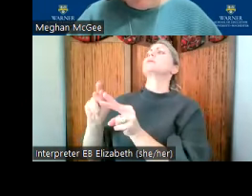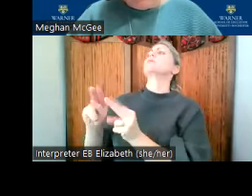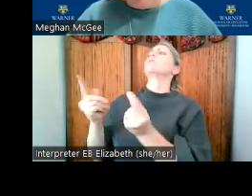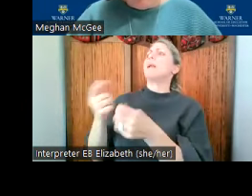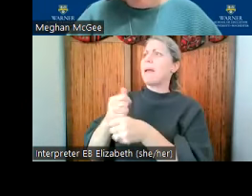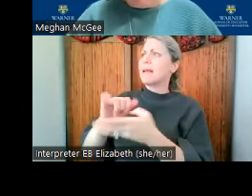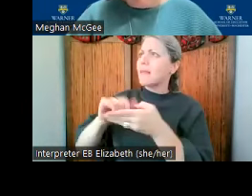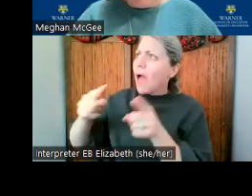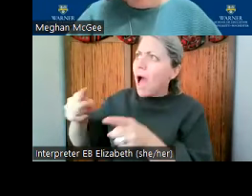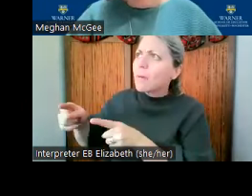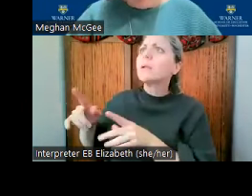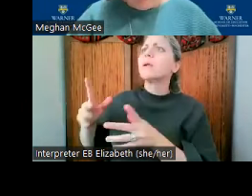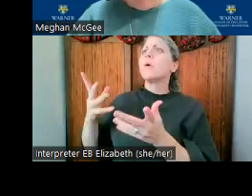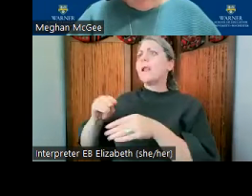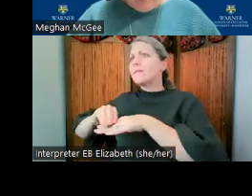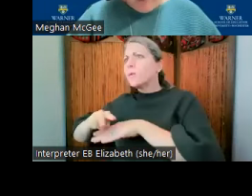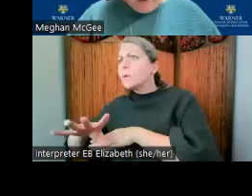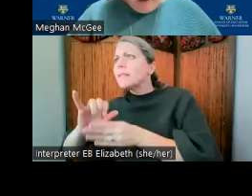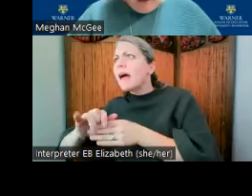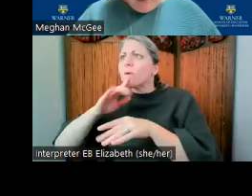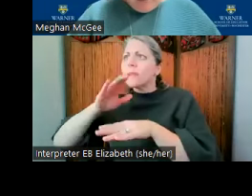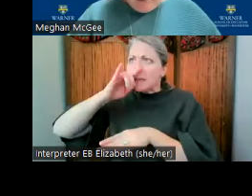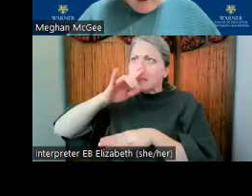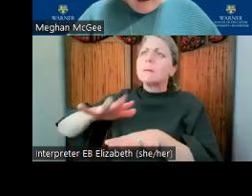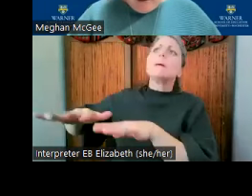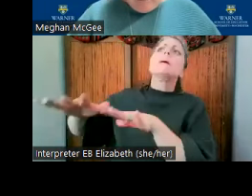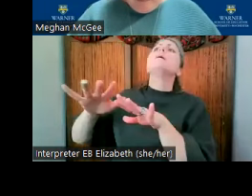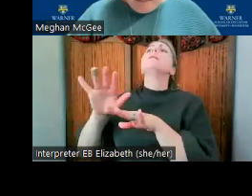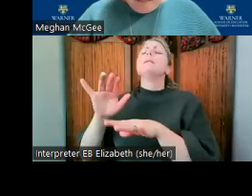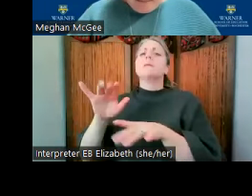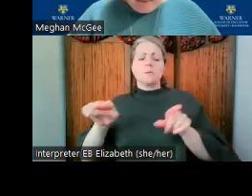this lived experience for this child. And